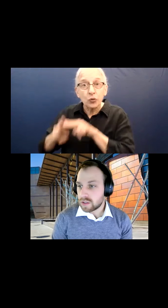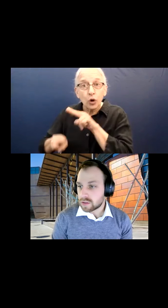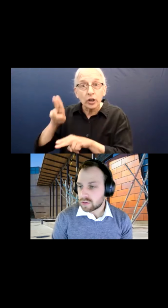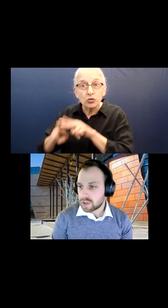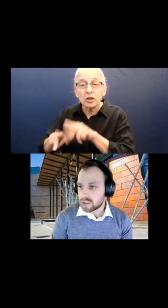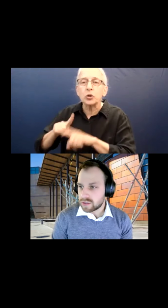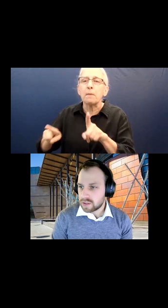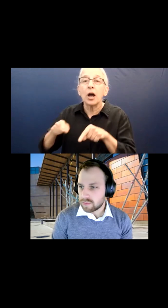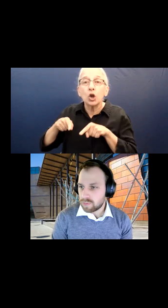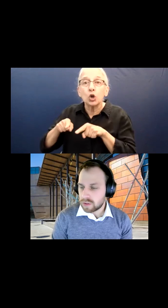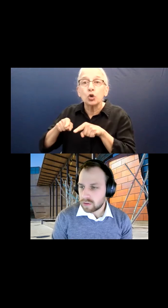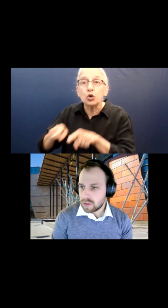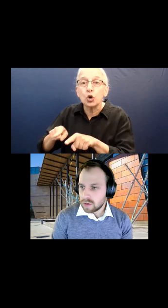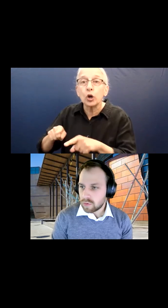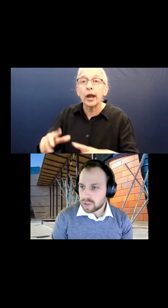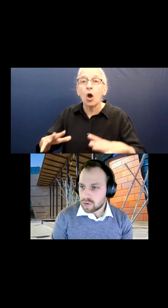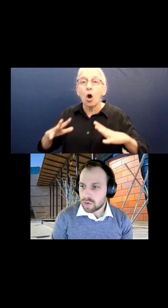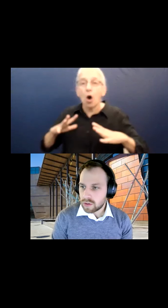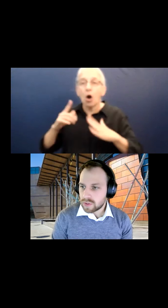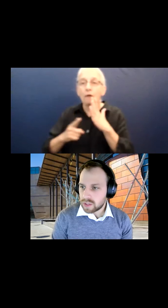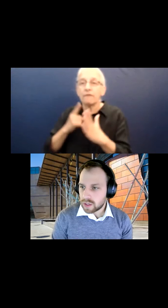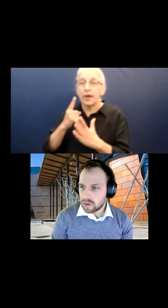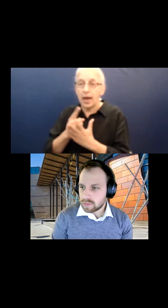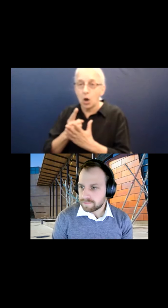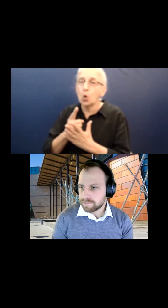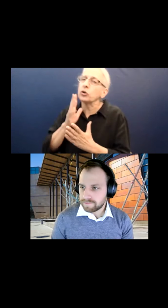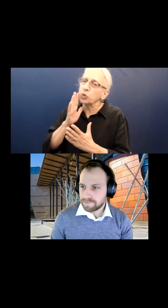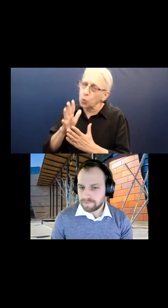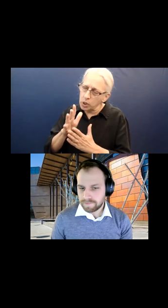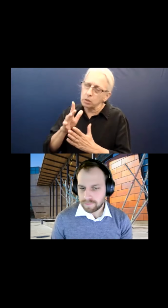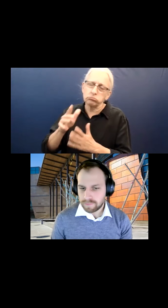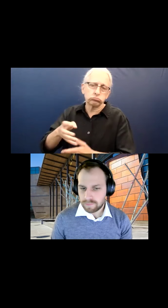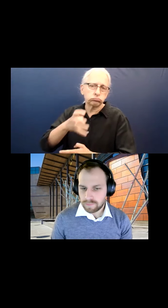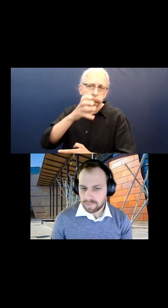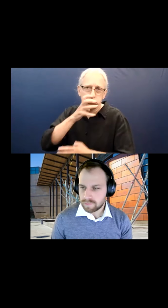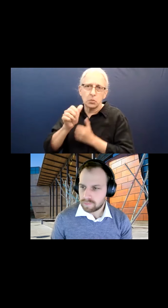once we get into construction, the city of Redmond will be coordinating with King County on.